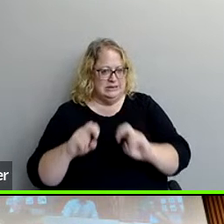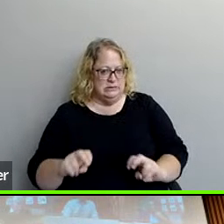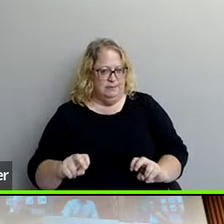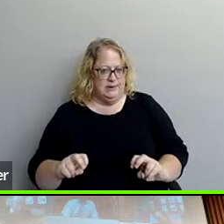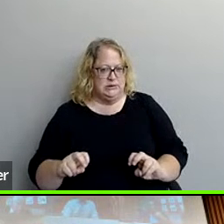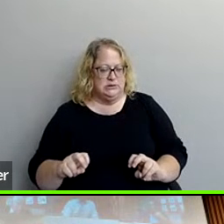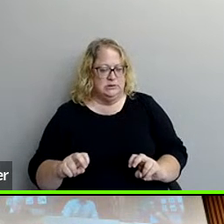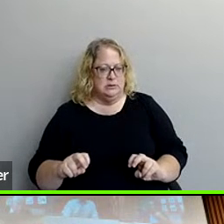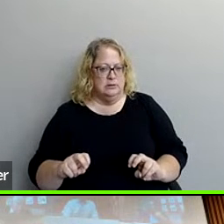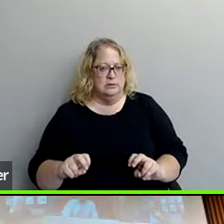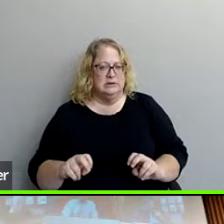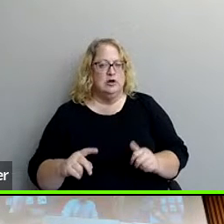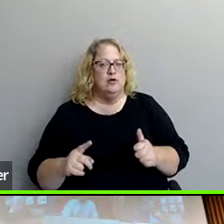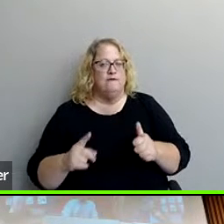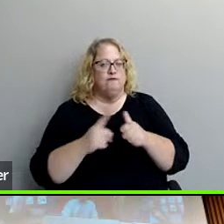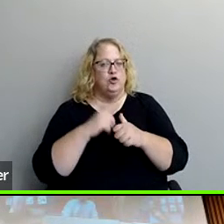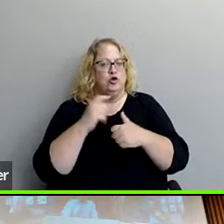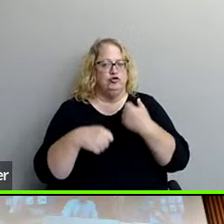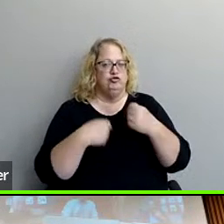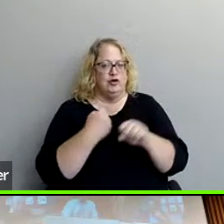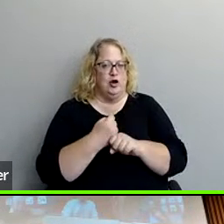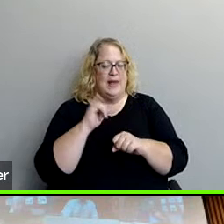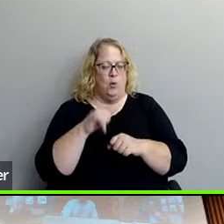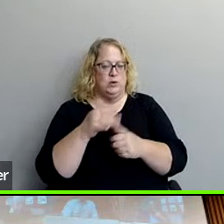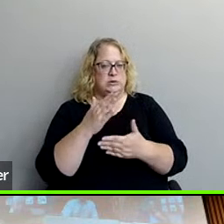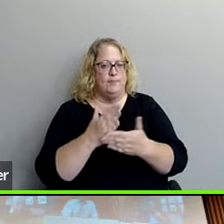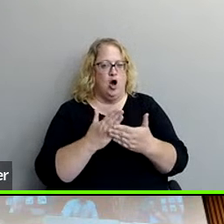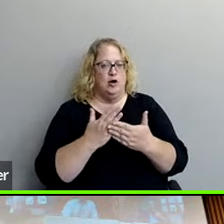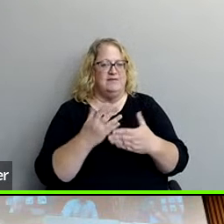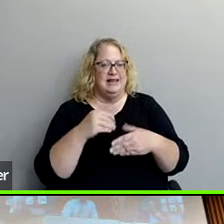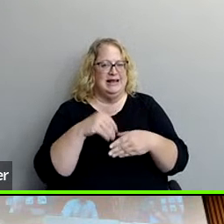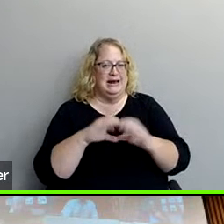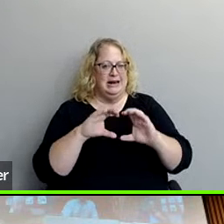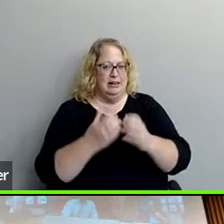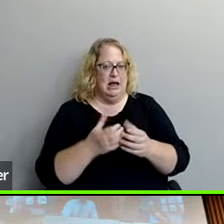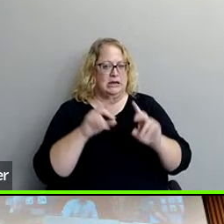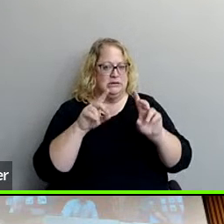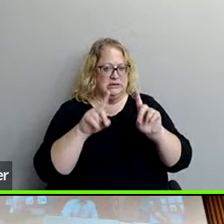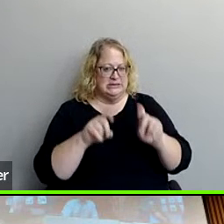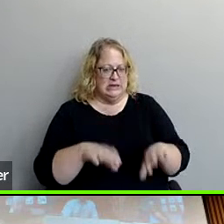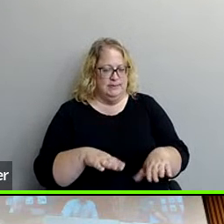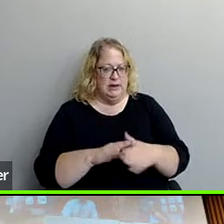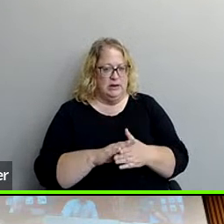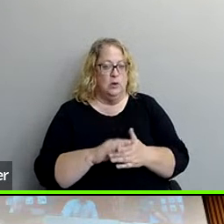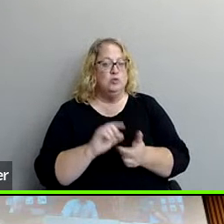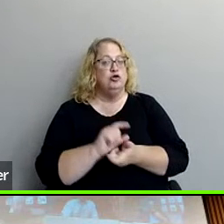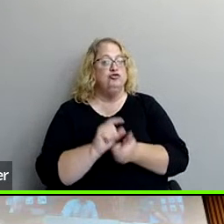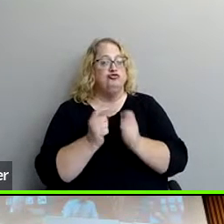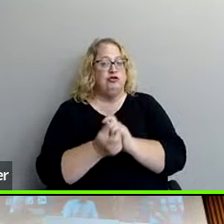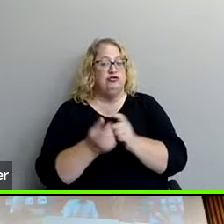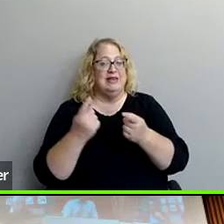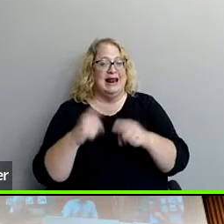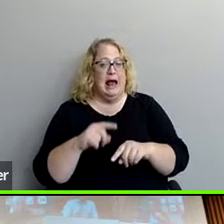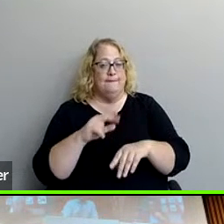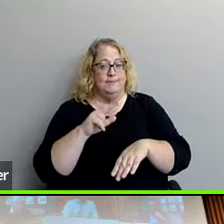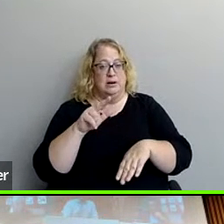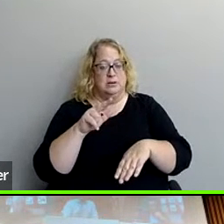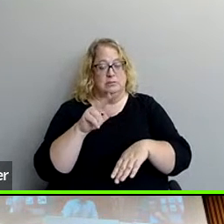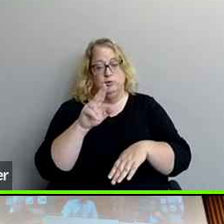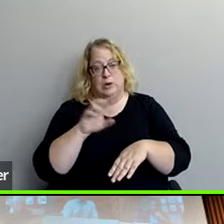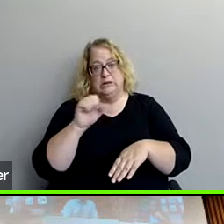assessments. It's the first year that was a part of the NCLEX assessment. It was a change that happened